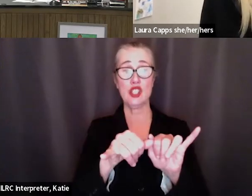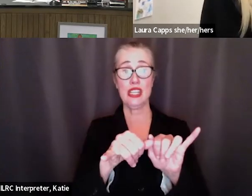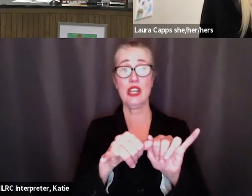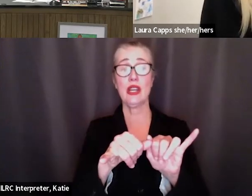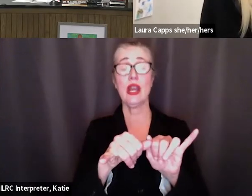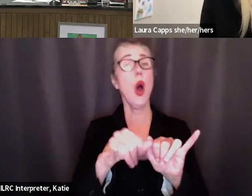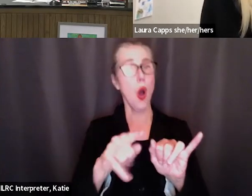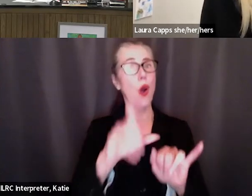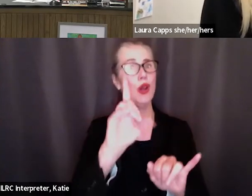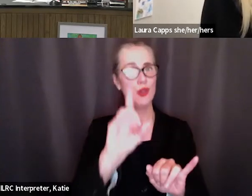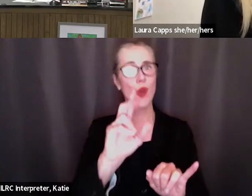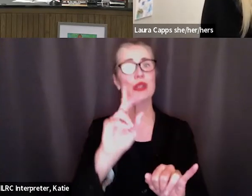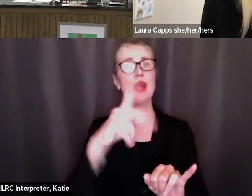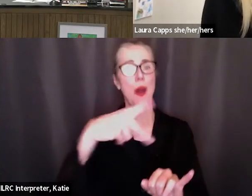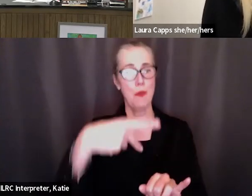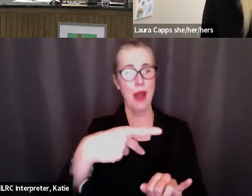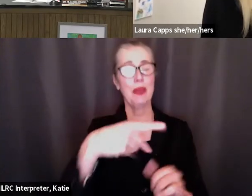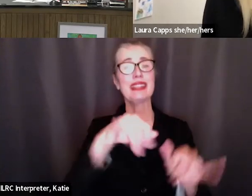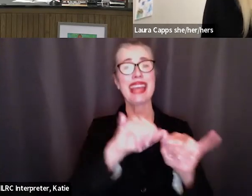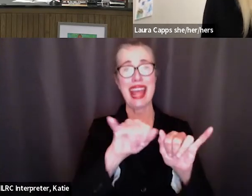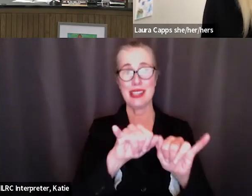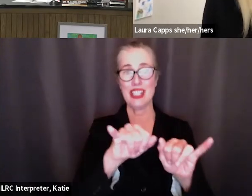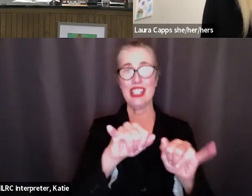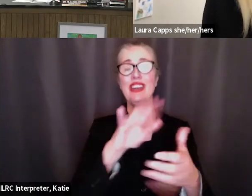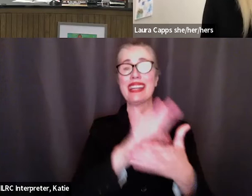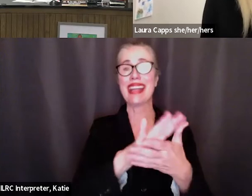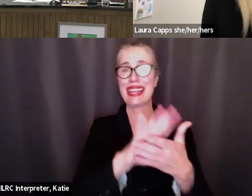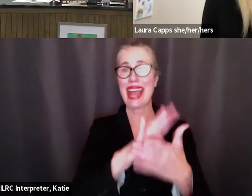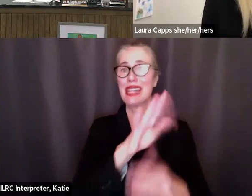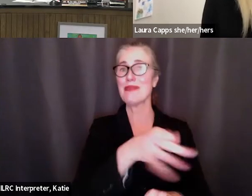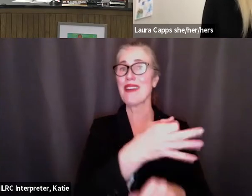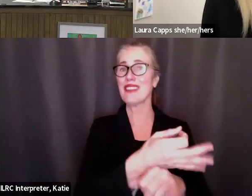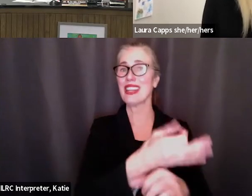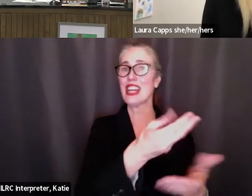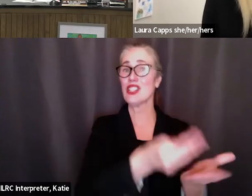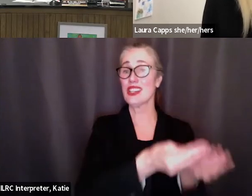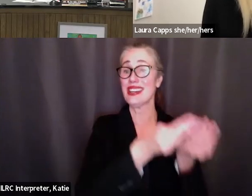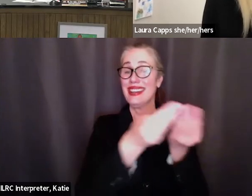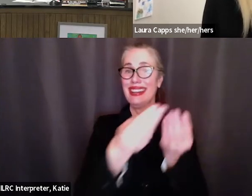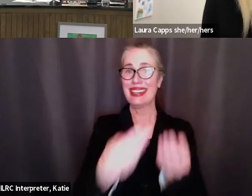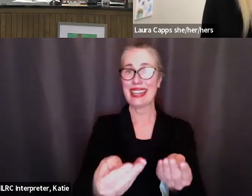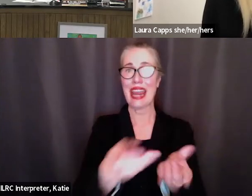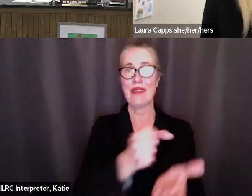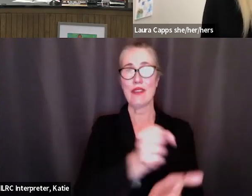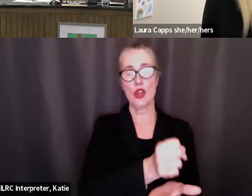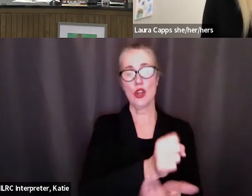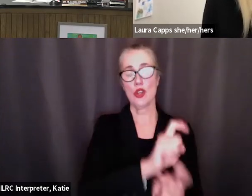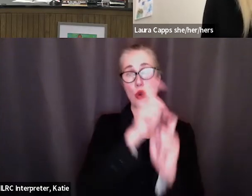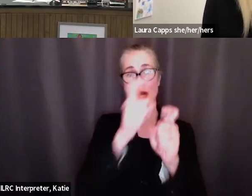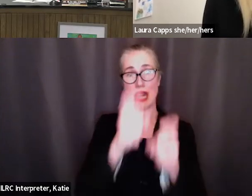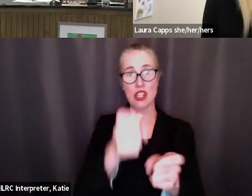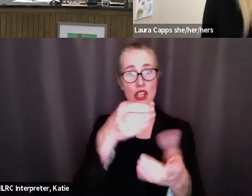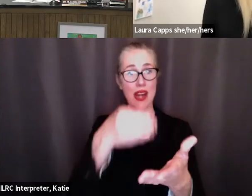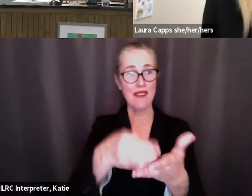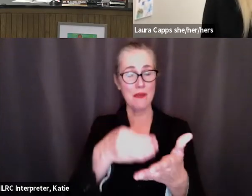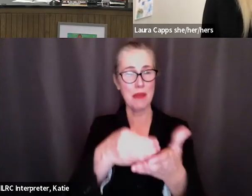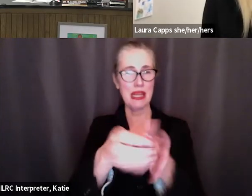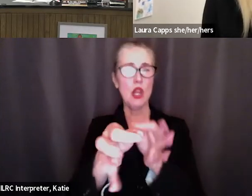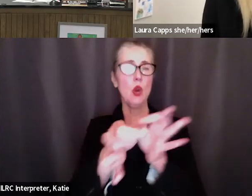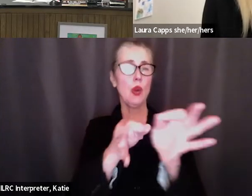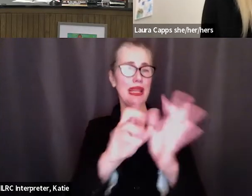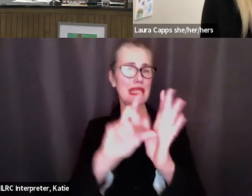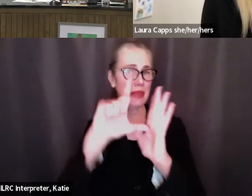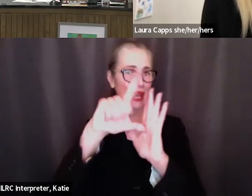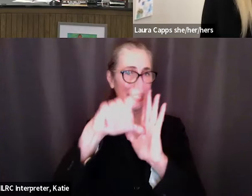dos battles engineering academy foundation um and and that one we will go into when that